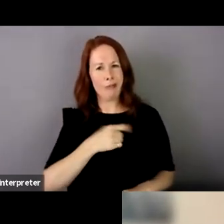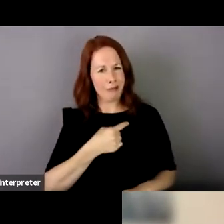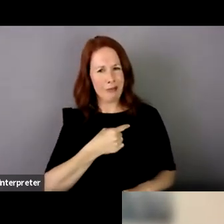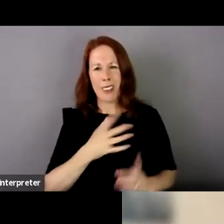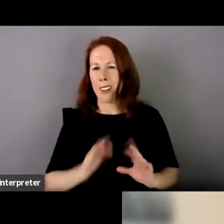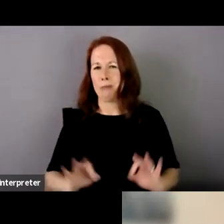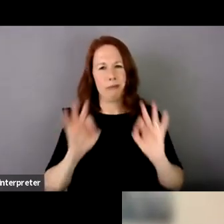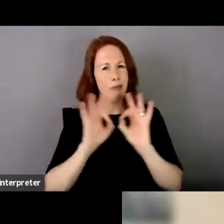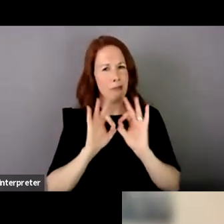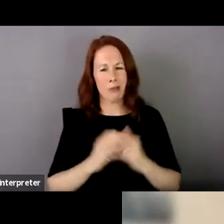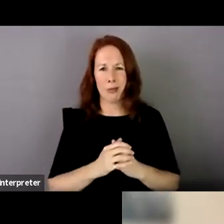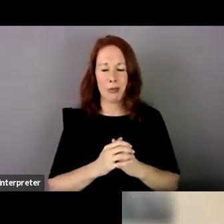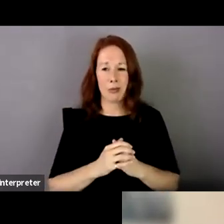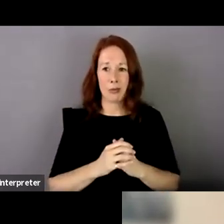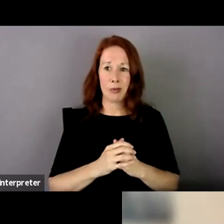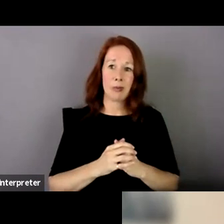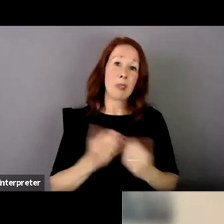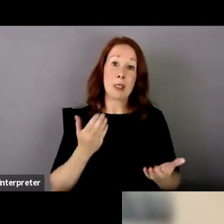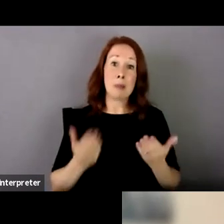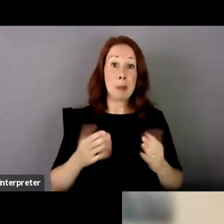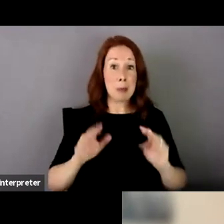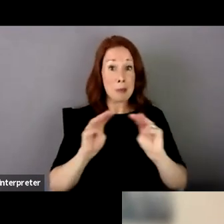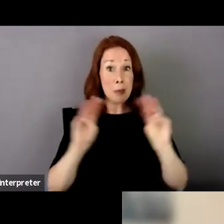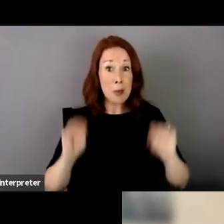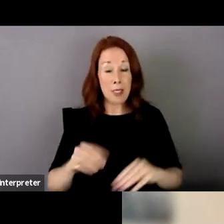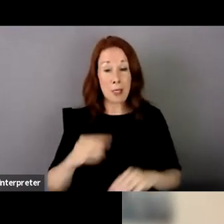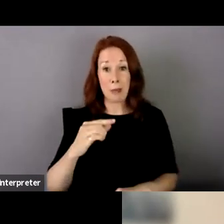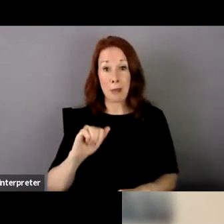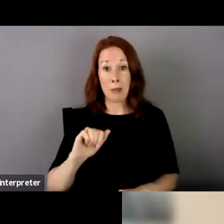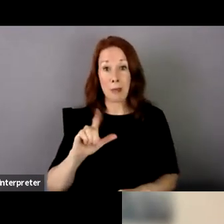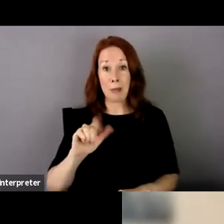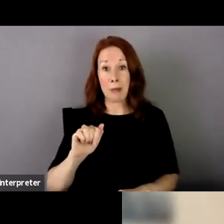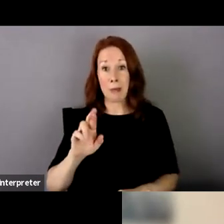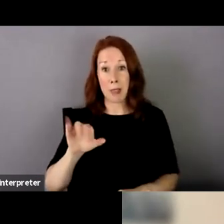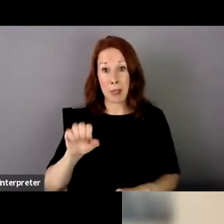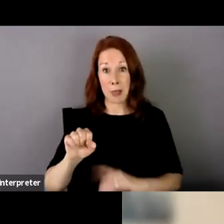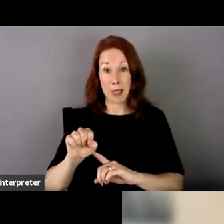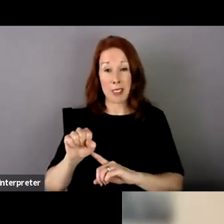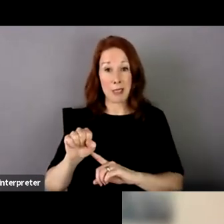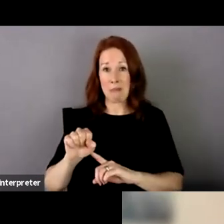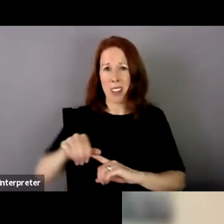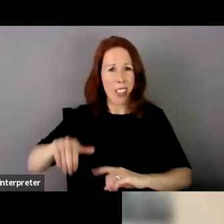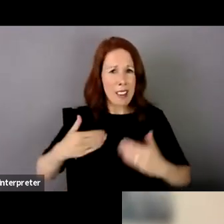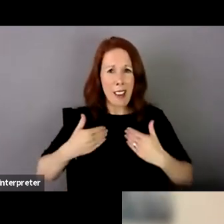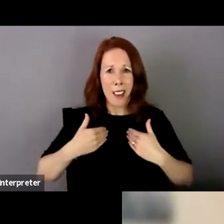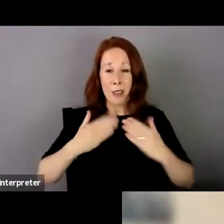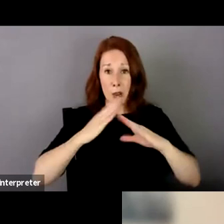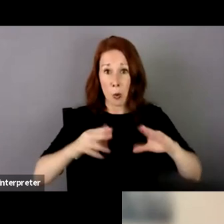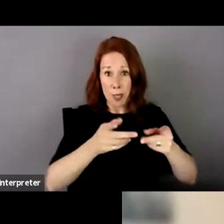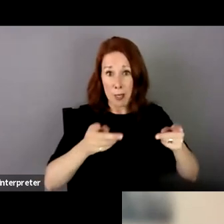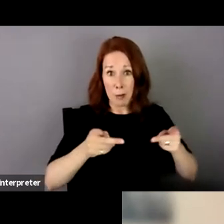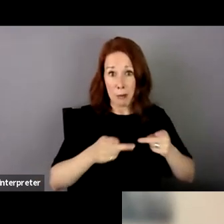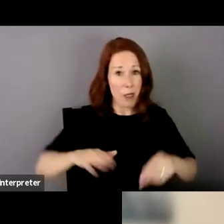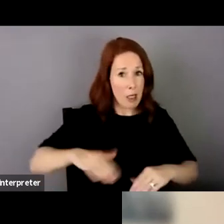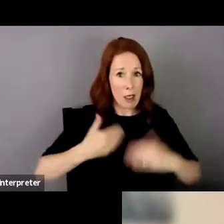so, you know, for right now, maybe in those museums and galleries, you might not have a quiet space. You might have a space that someone can